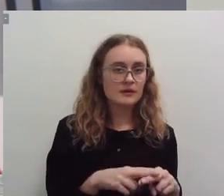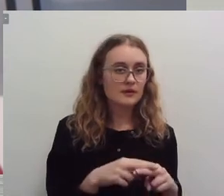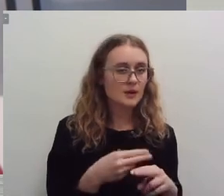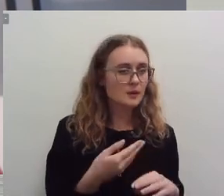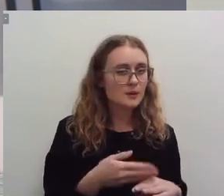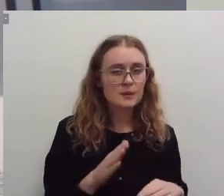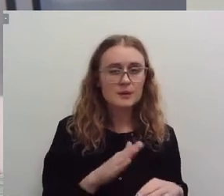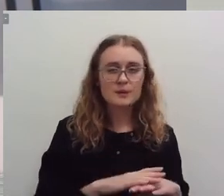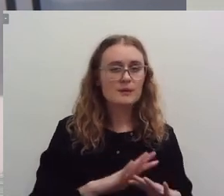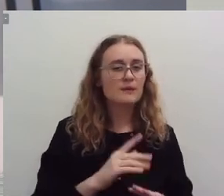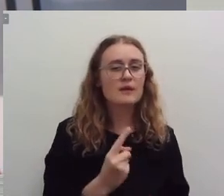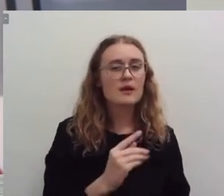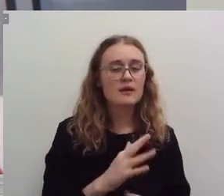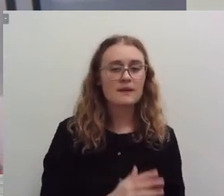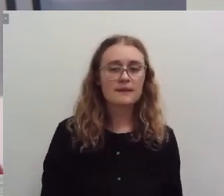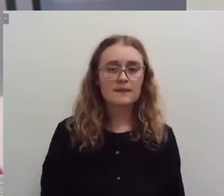of